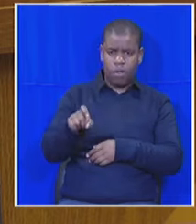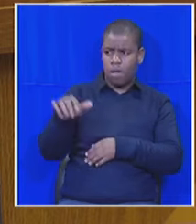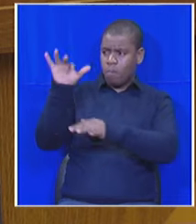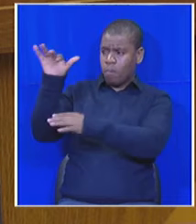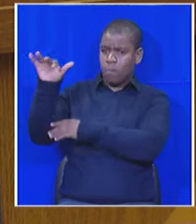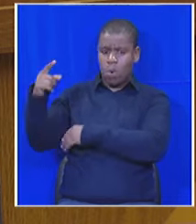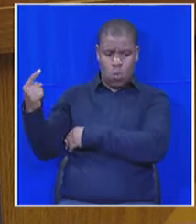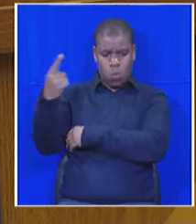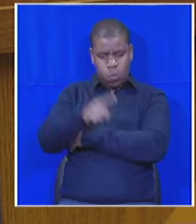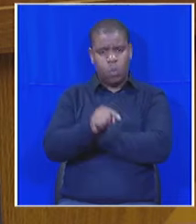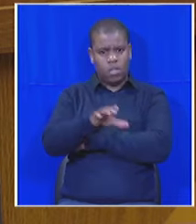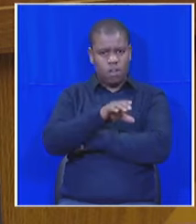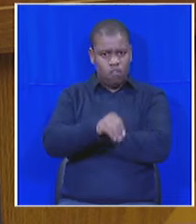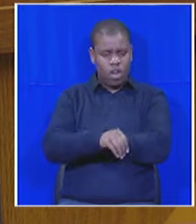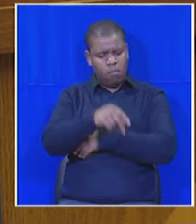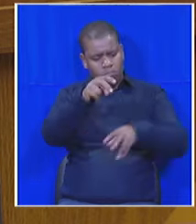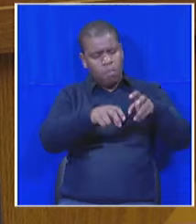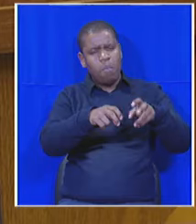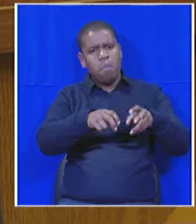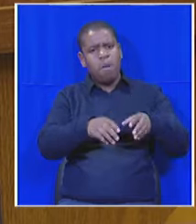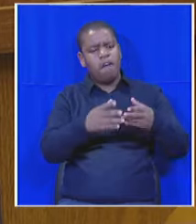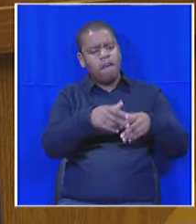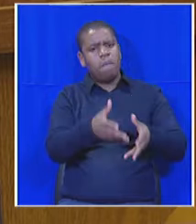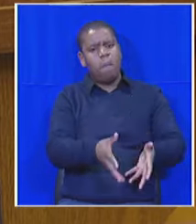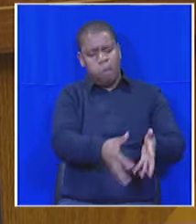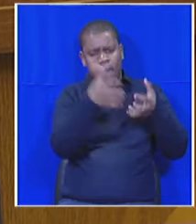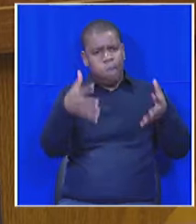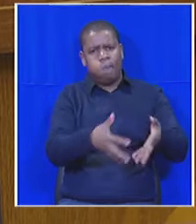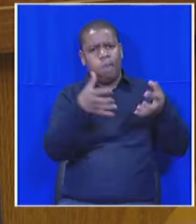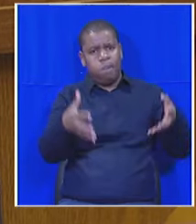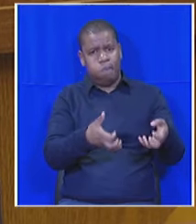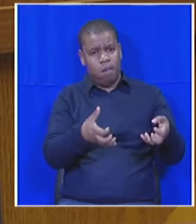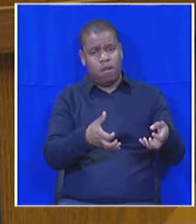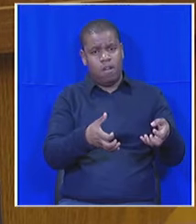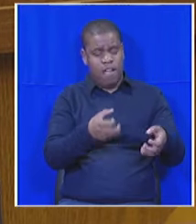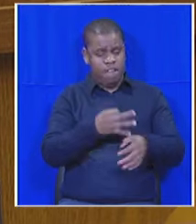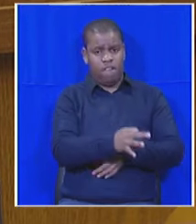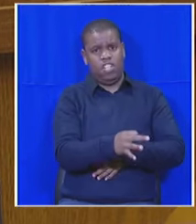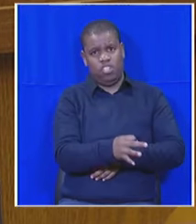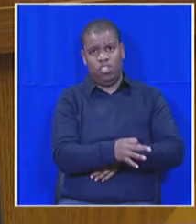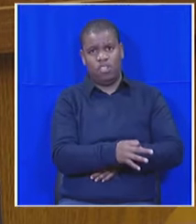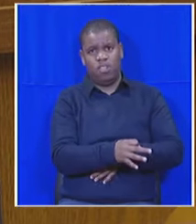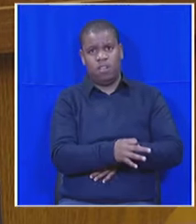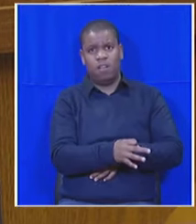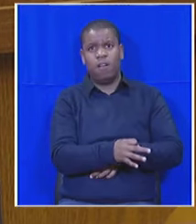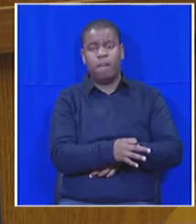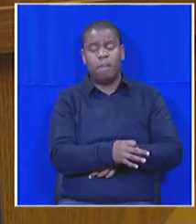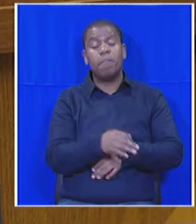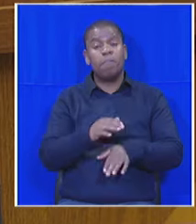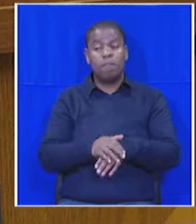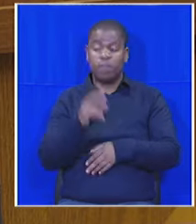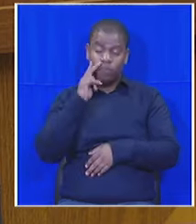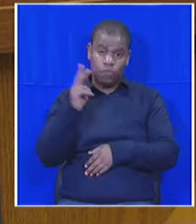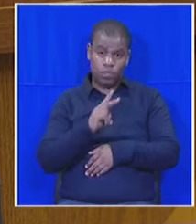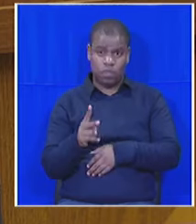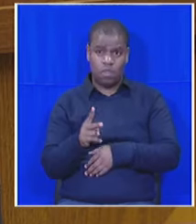20 nautical miles of our coastal transiting in lucrative fishing grounds where they